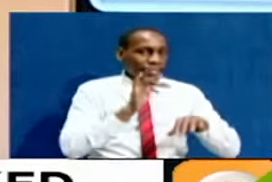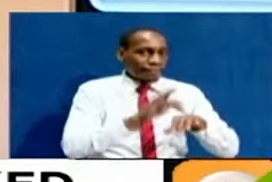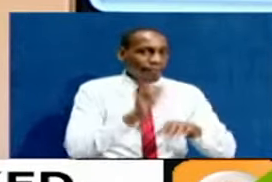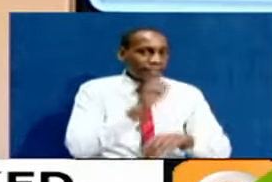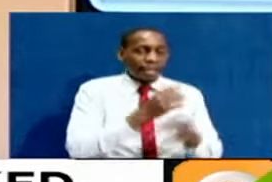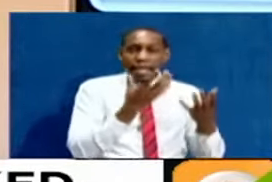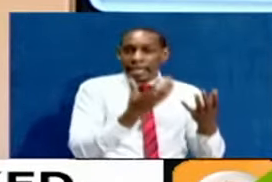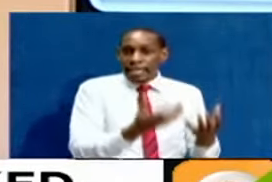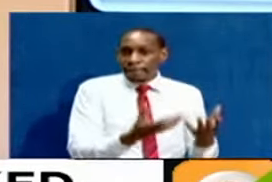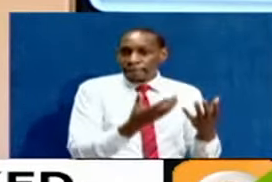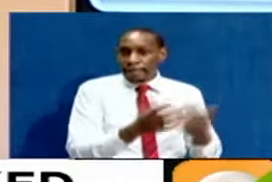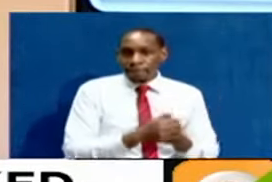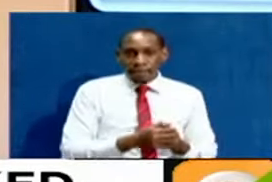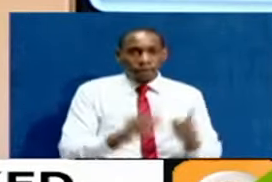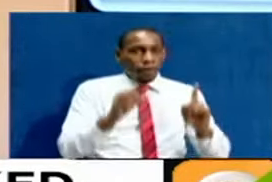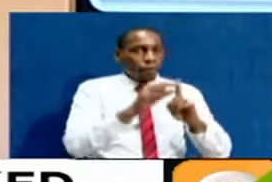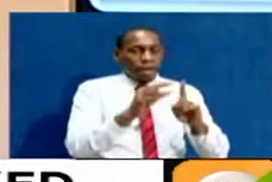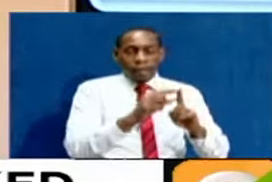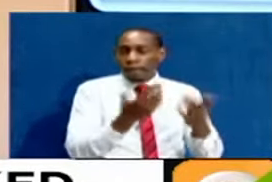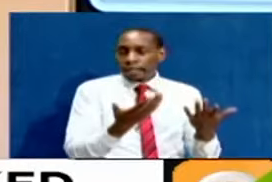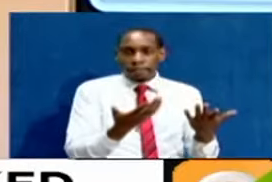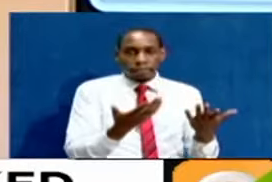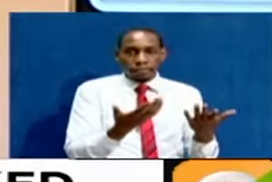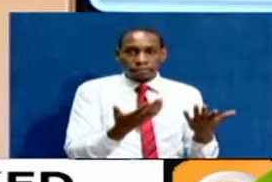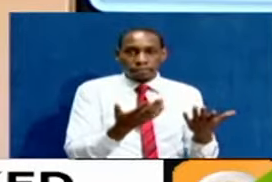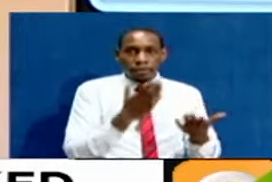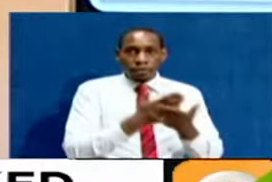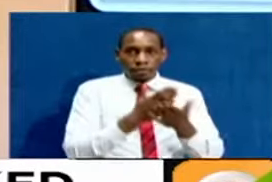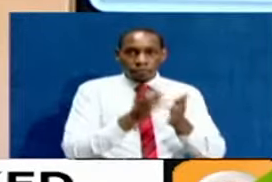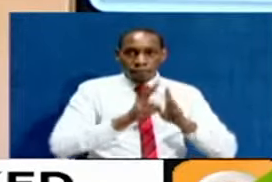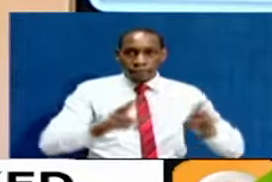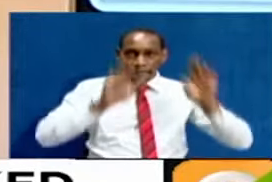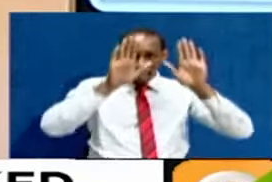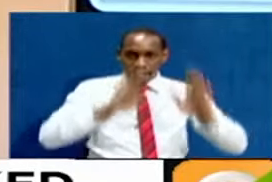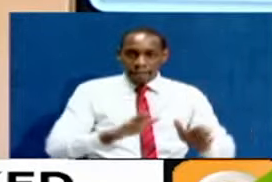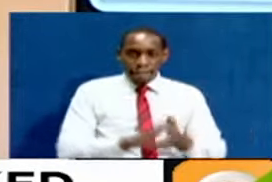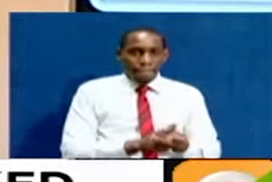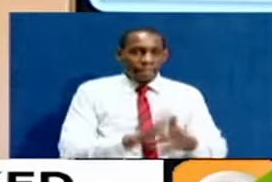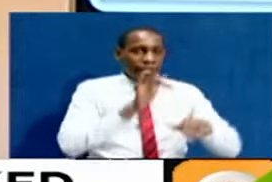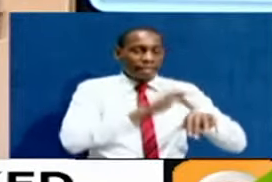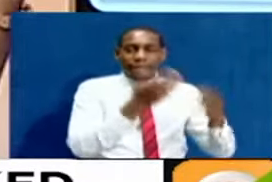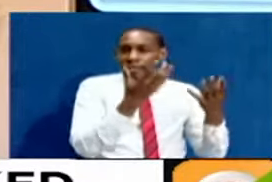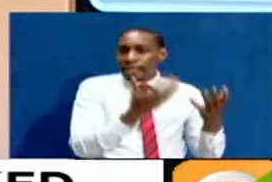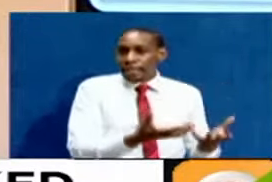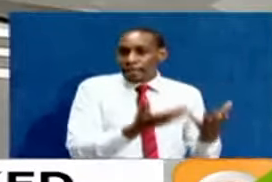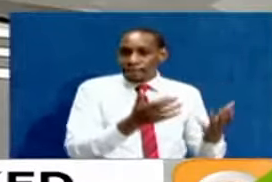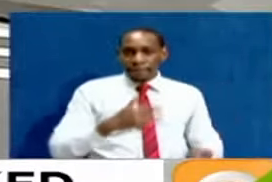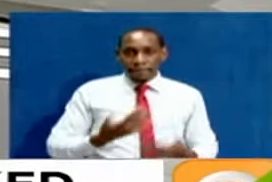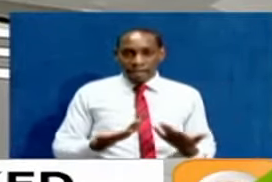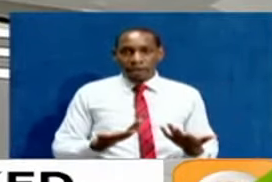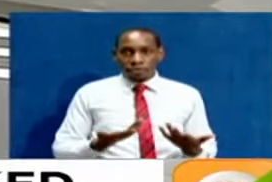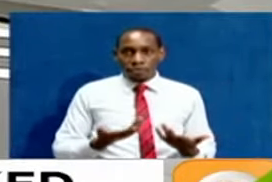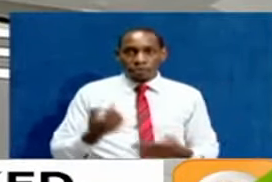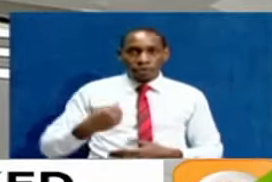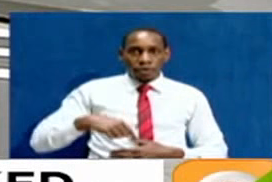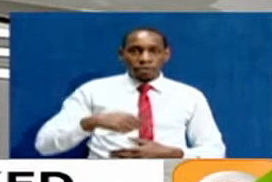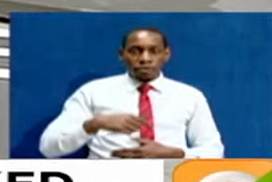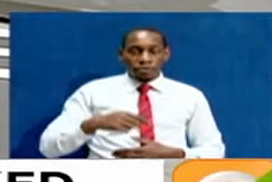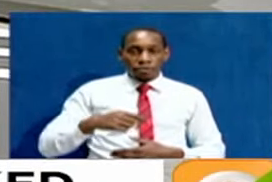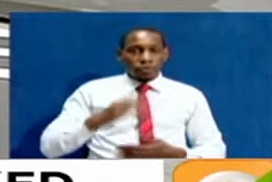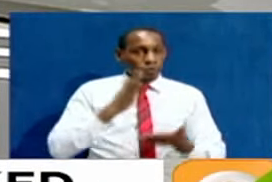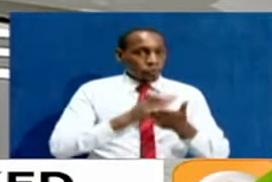disease-infested, all of these terminologies are very key. Festering with infections at every corner. It seems like, we're like, in